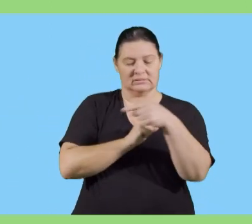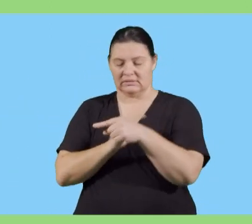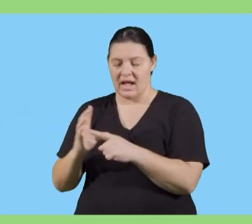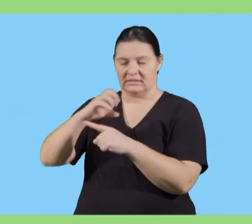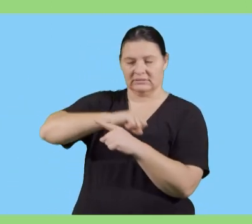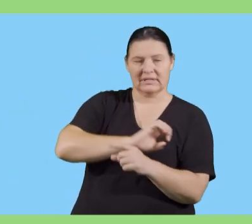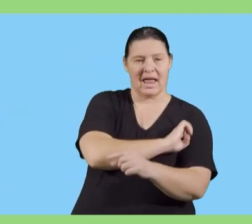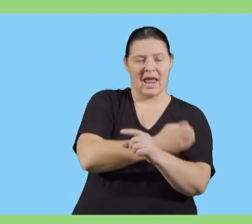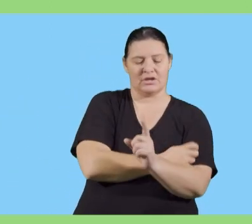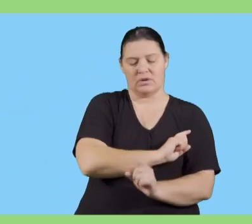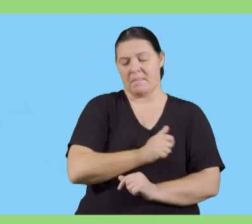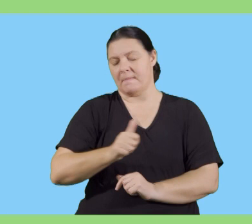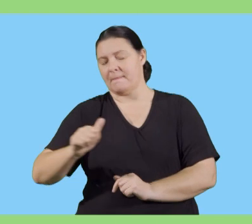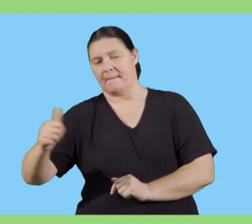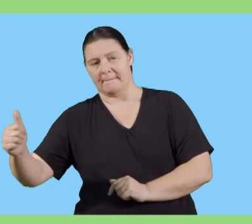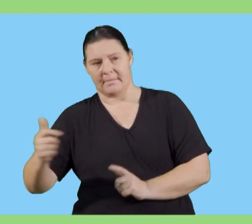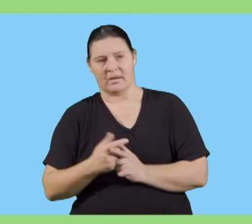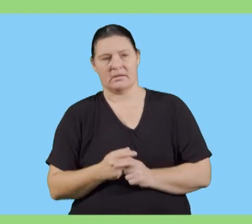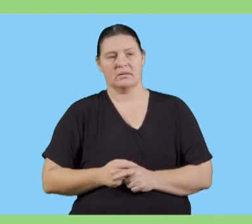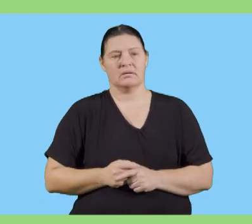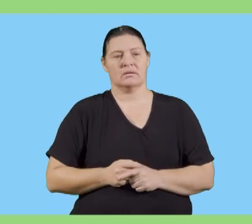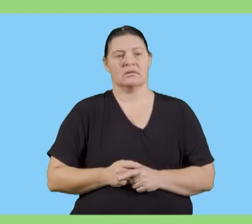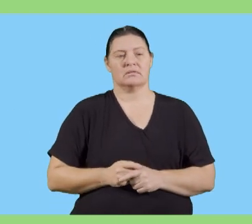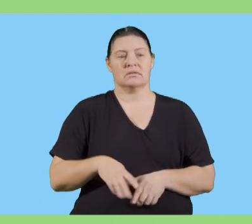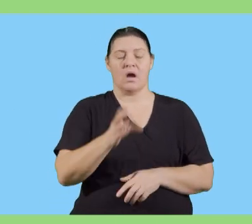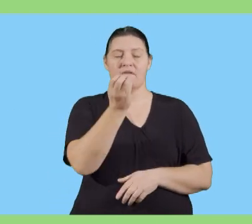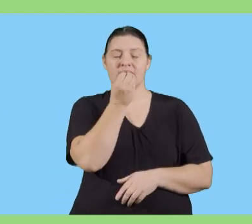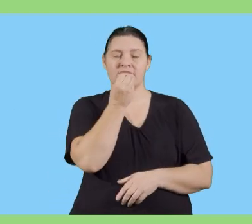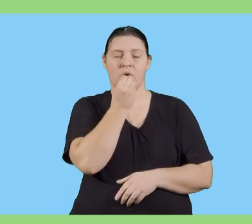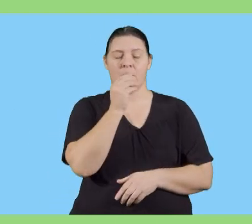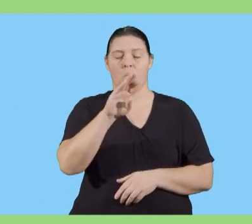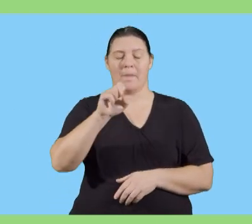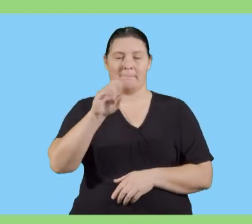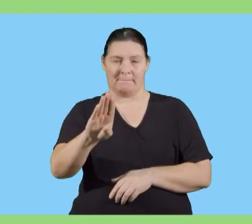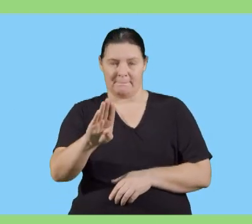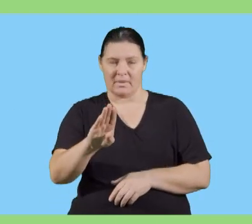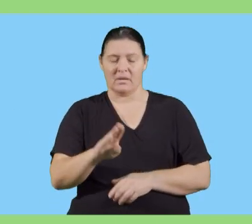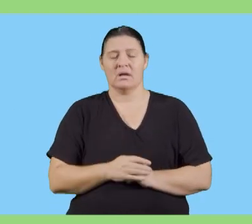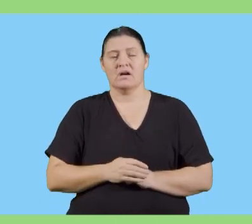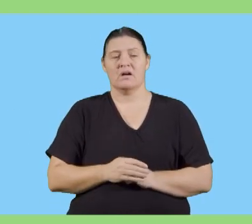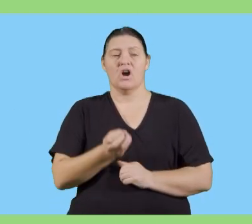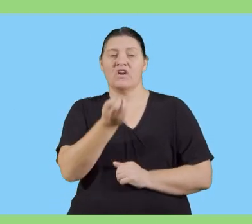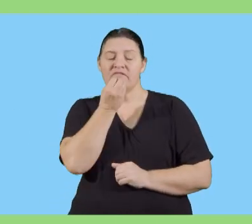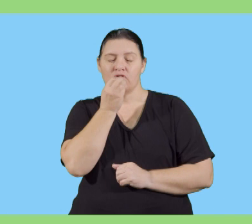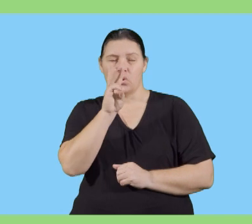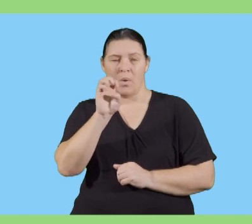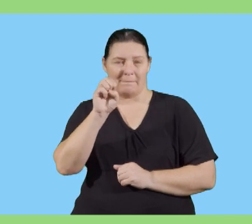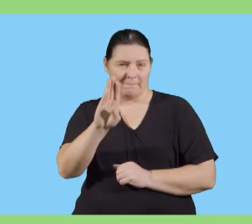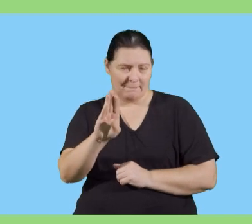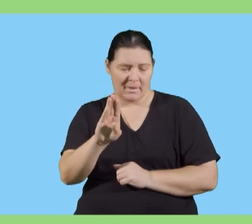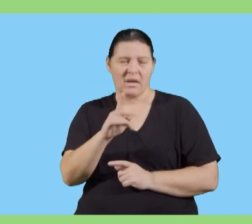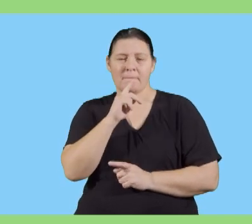second last one is actually food web. A food web is a number of interlinked food chains in an area.